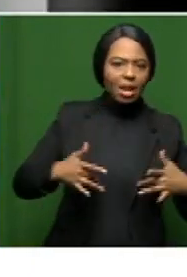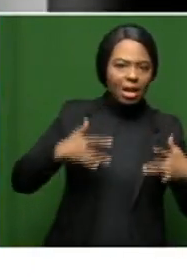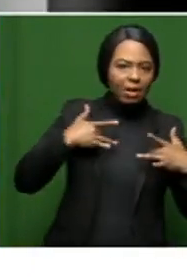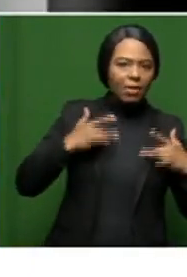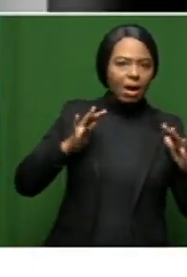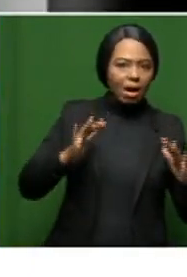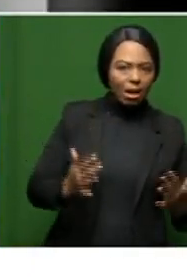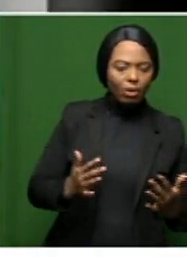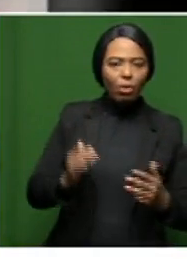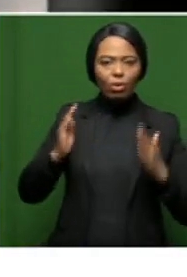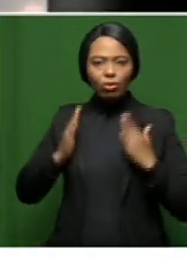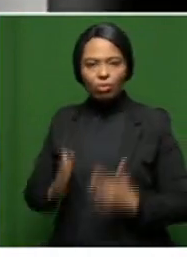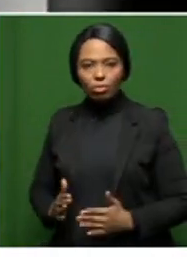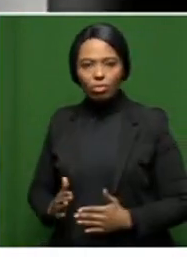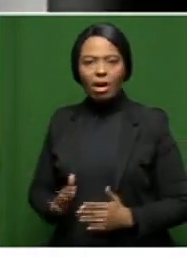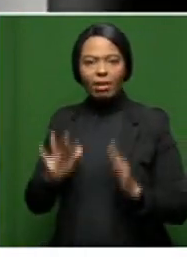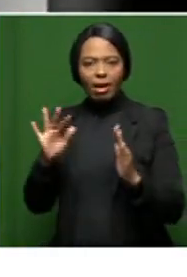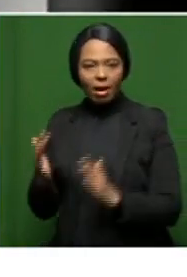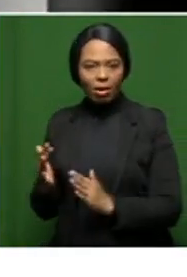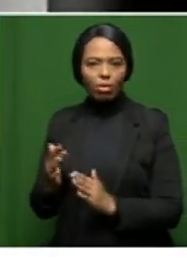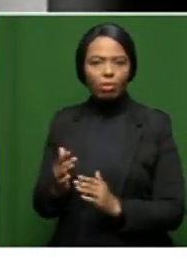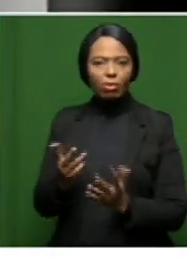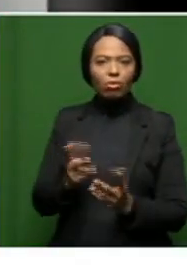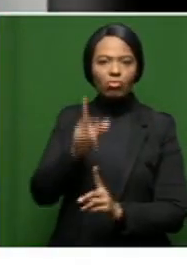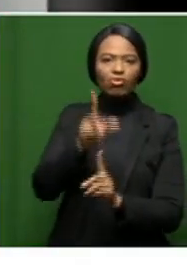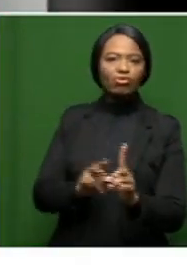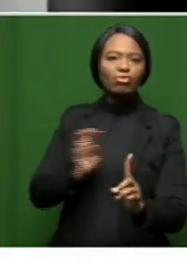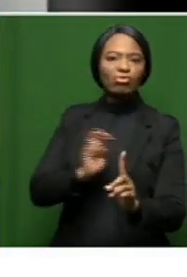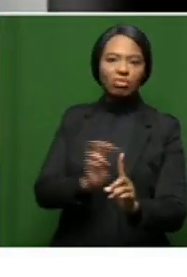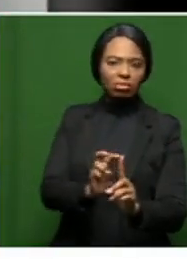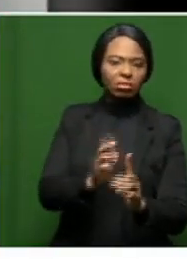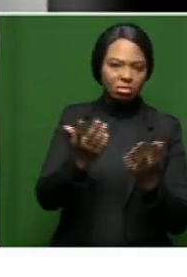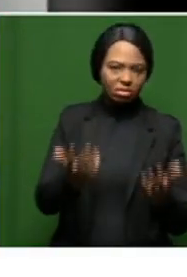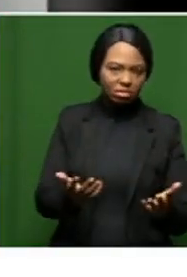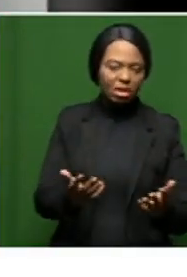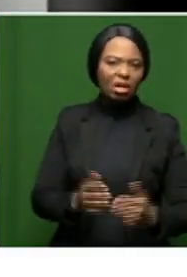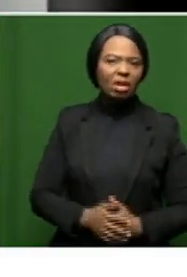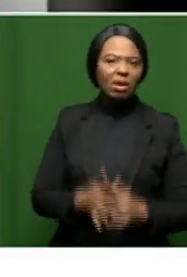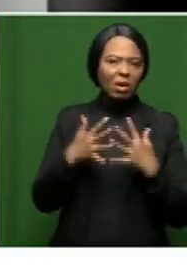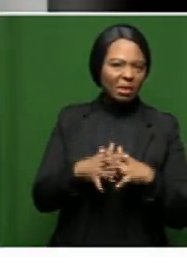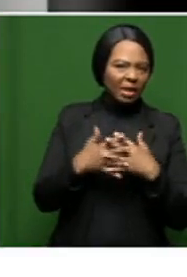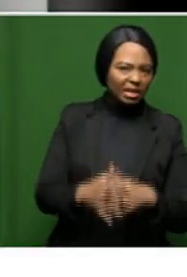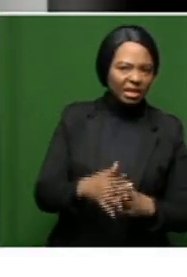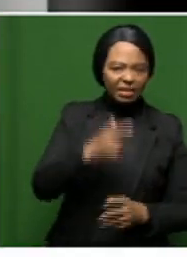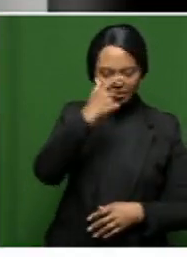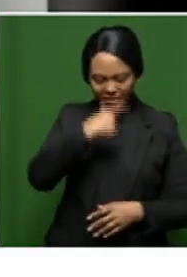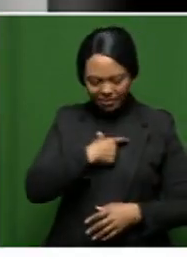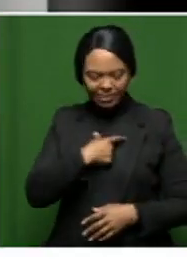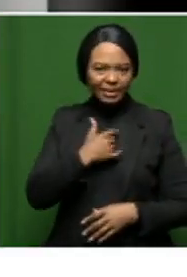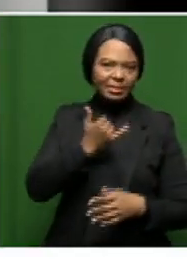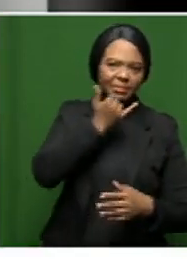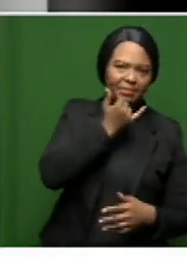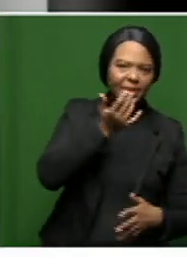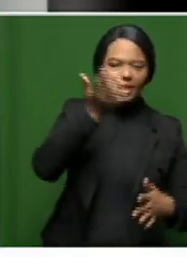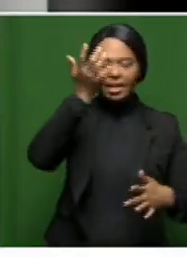to be human, with all the complications and intricacies, the humor, the sadness, the grief, the